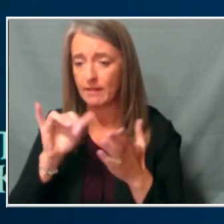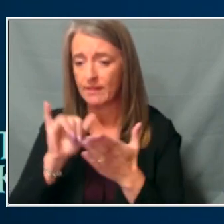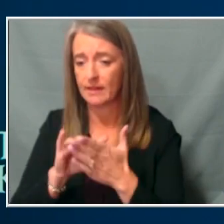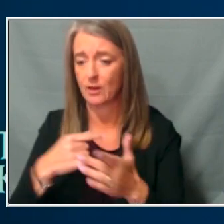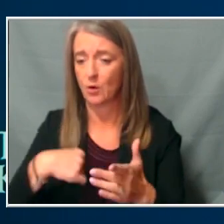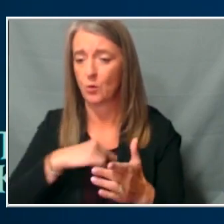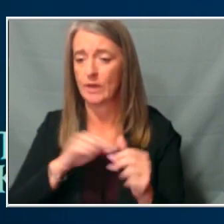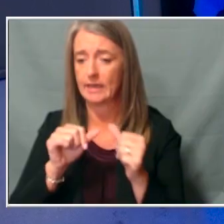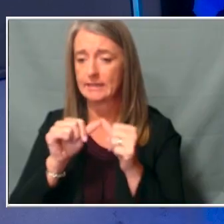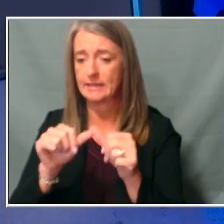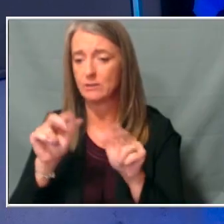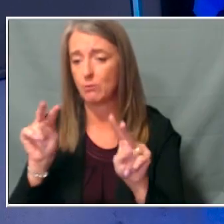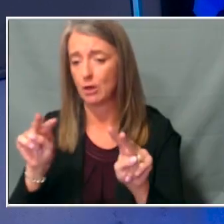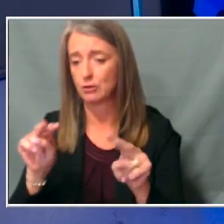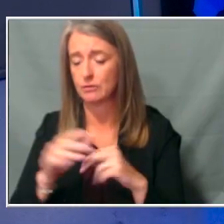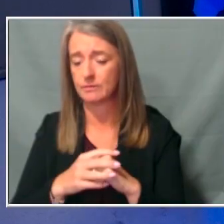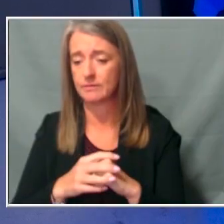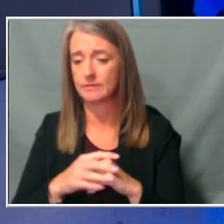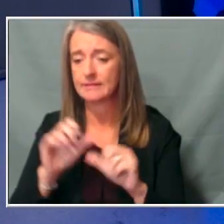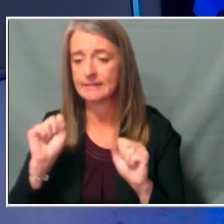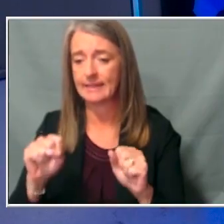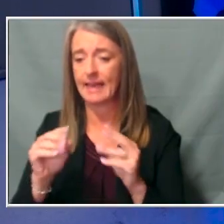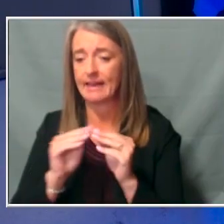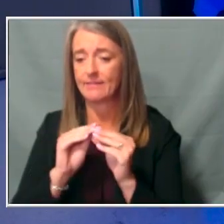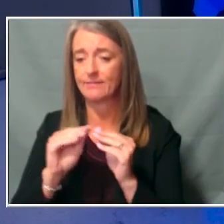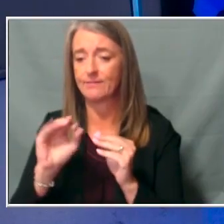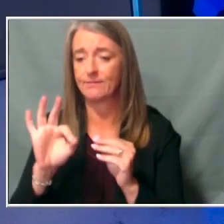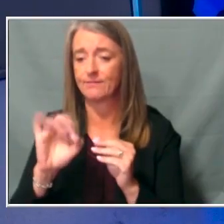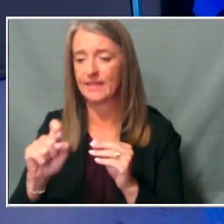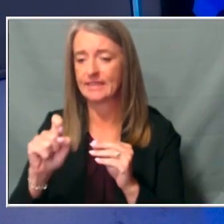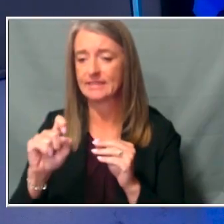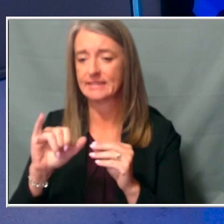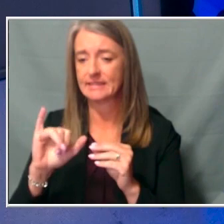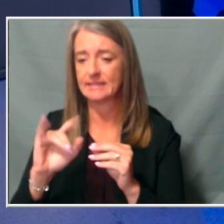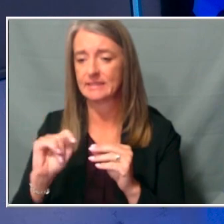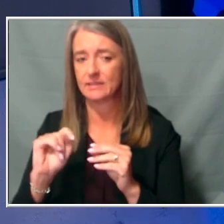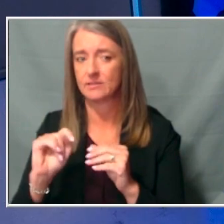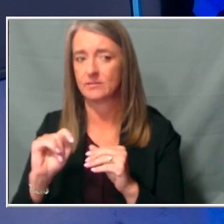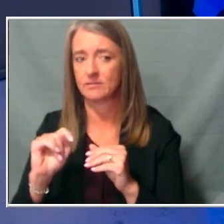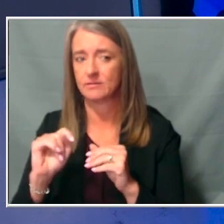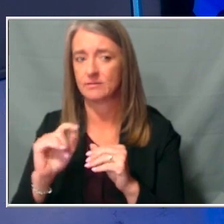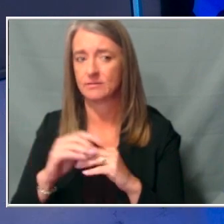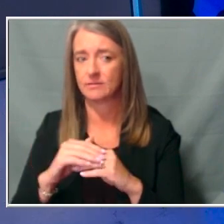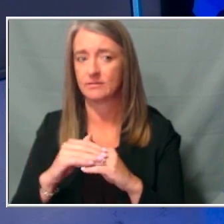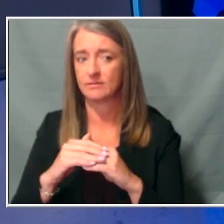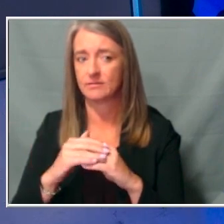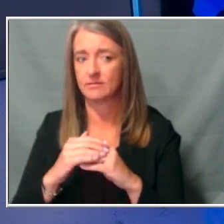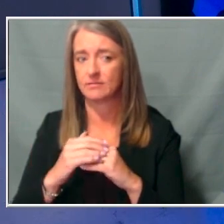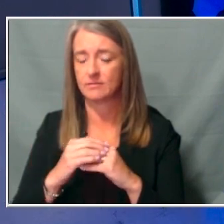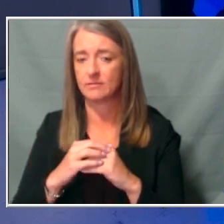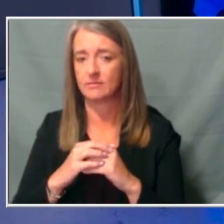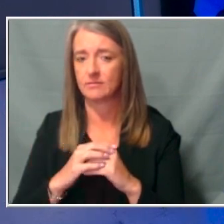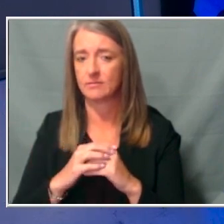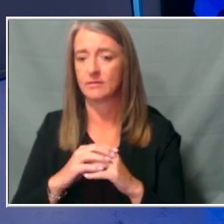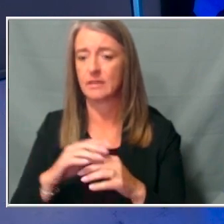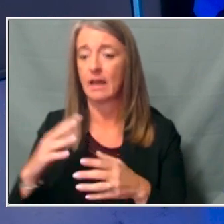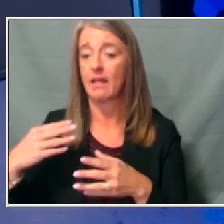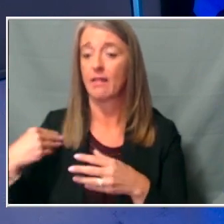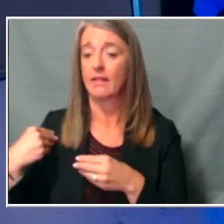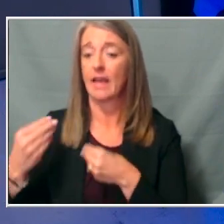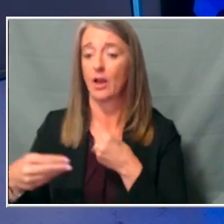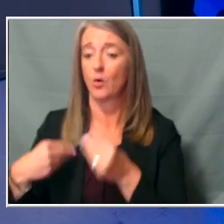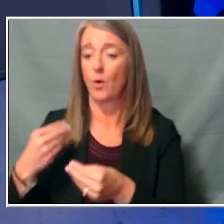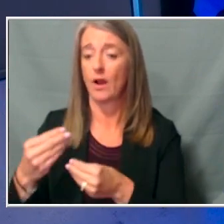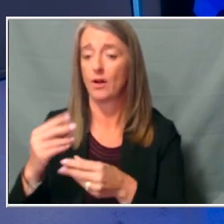can continue to monitor. So you can fix it. Fixable. What the acquired form of long